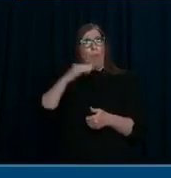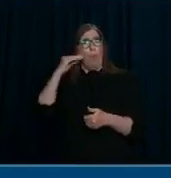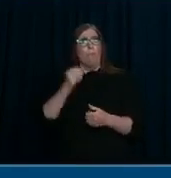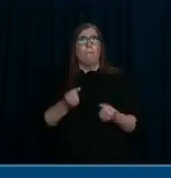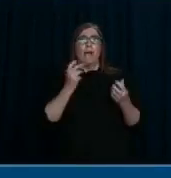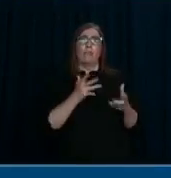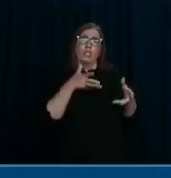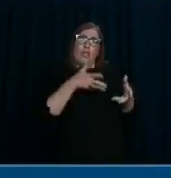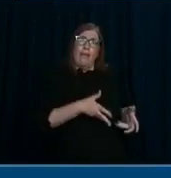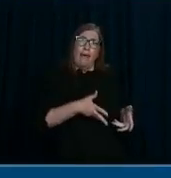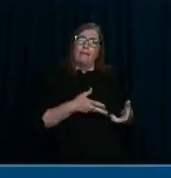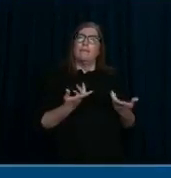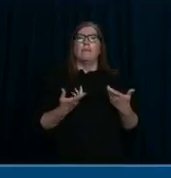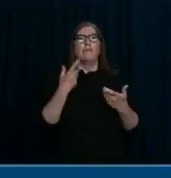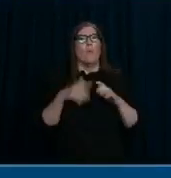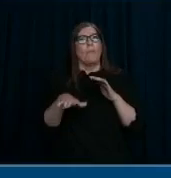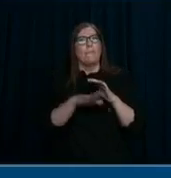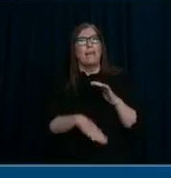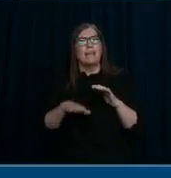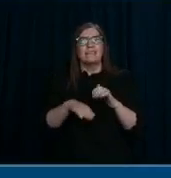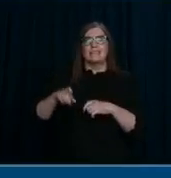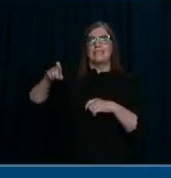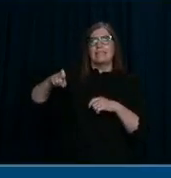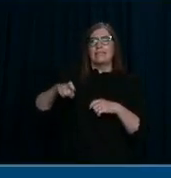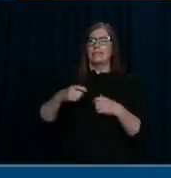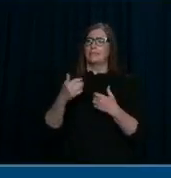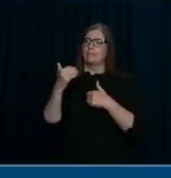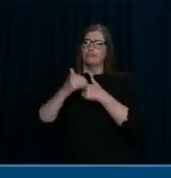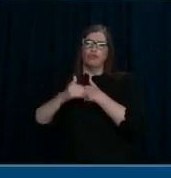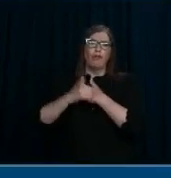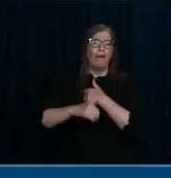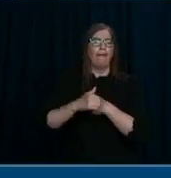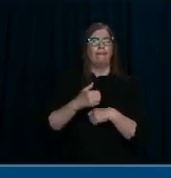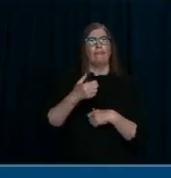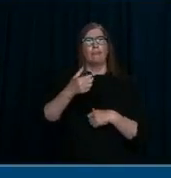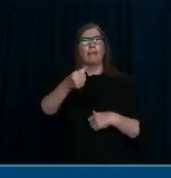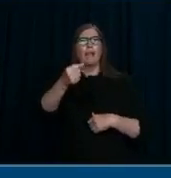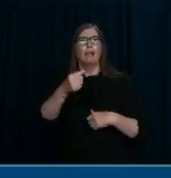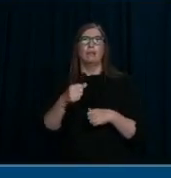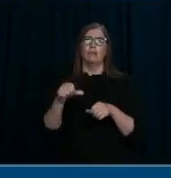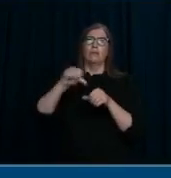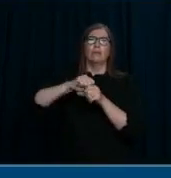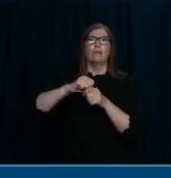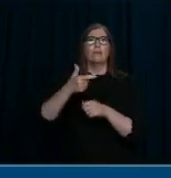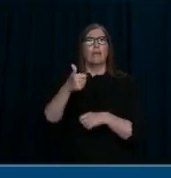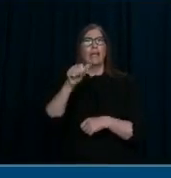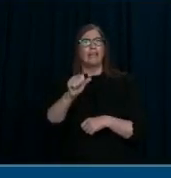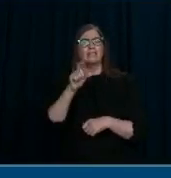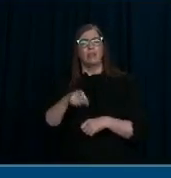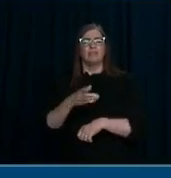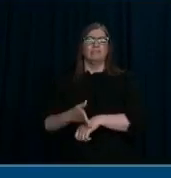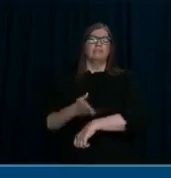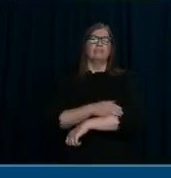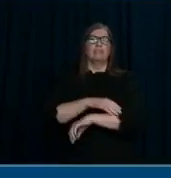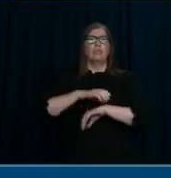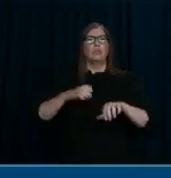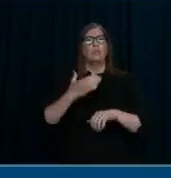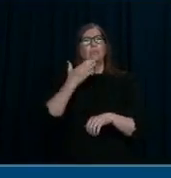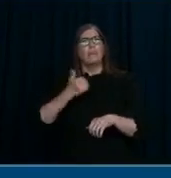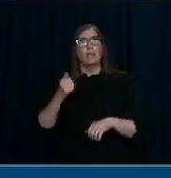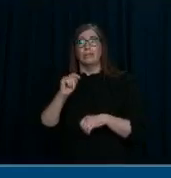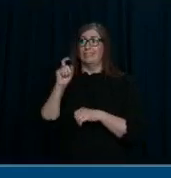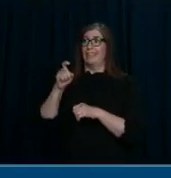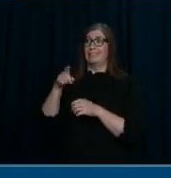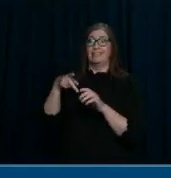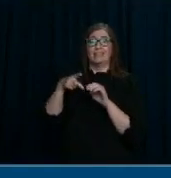left over for basic necessities like bread and milk and gasoline. We have to do better. There's going to be a tax cut. It